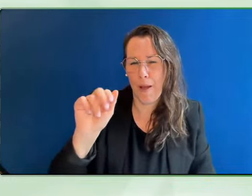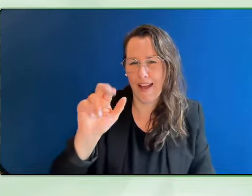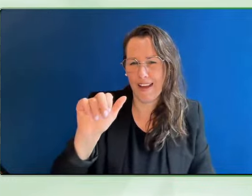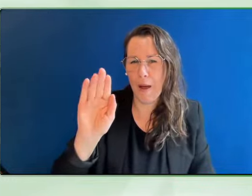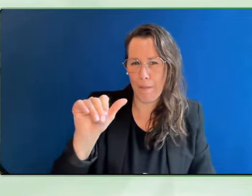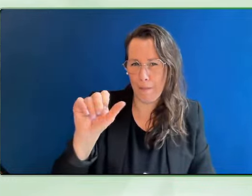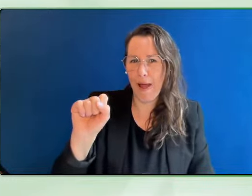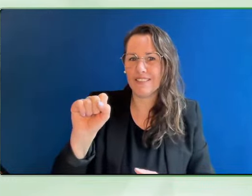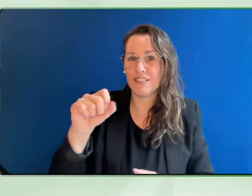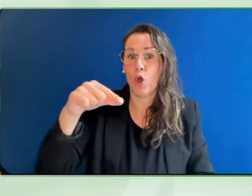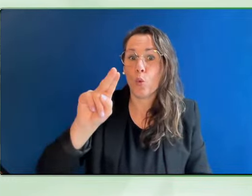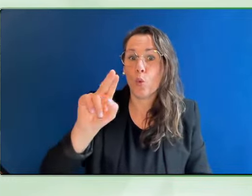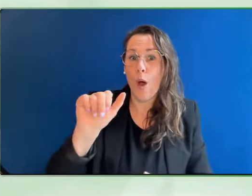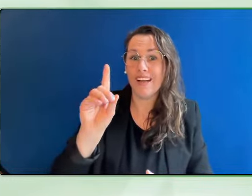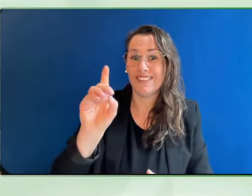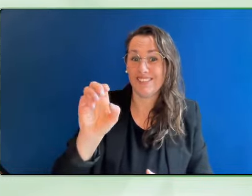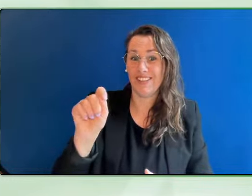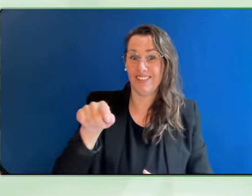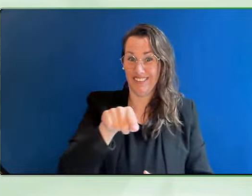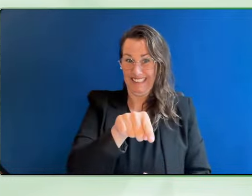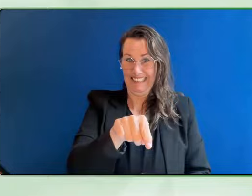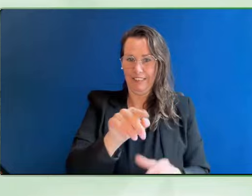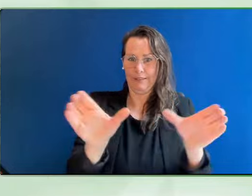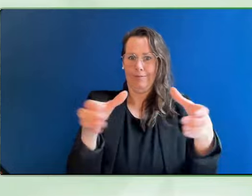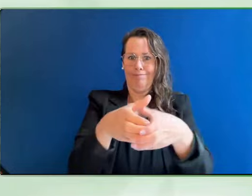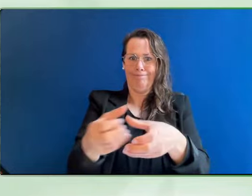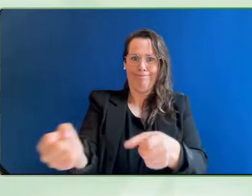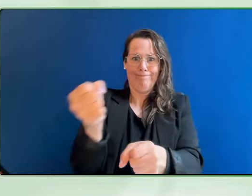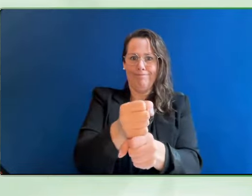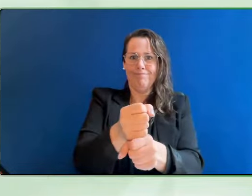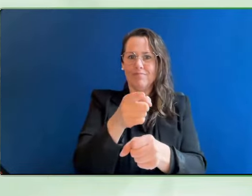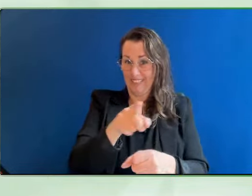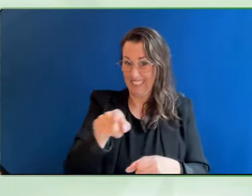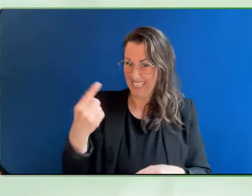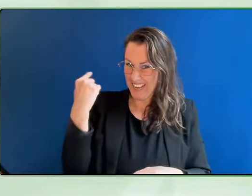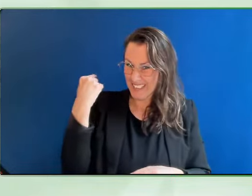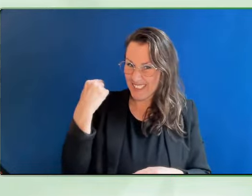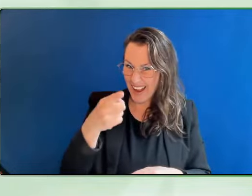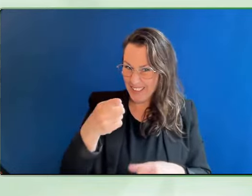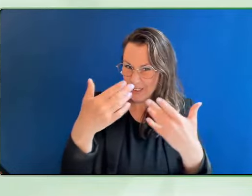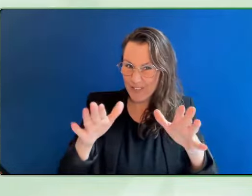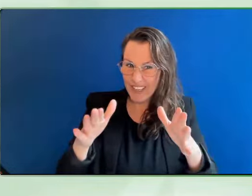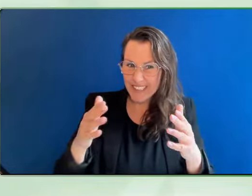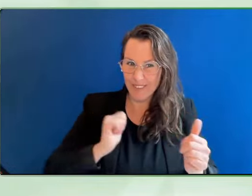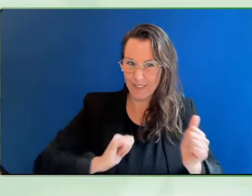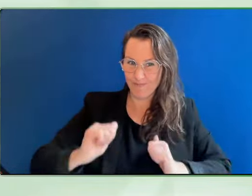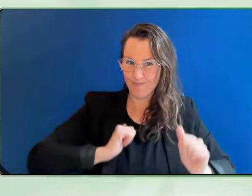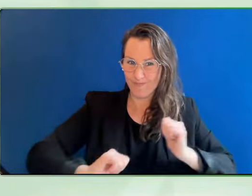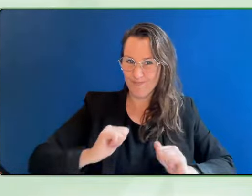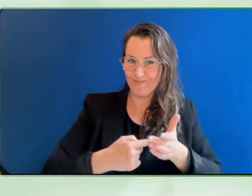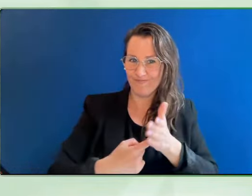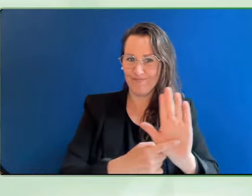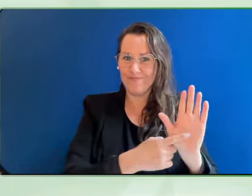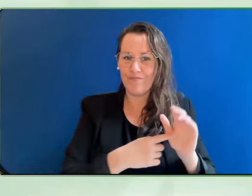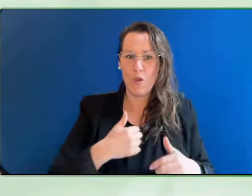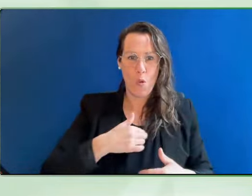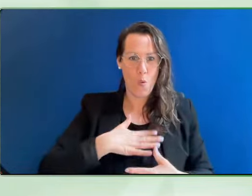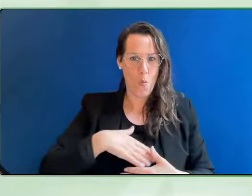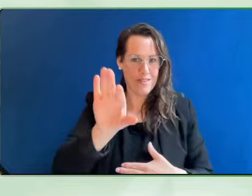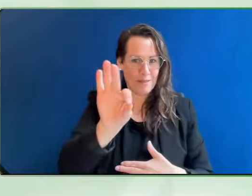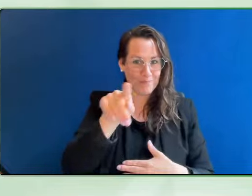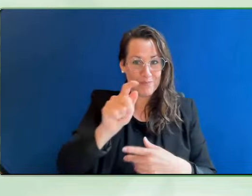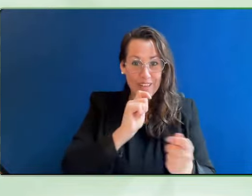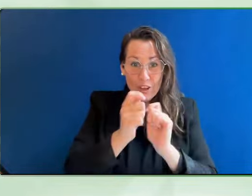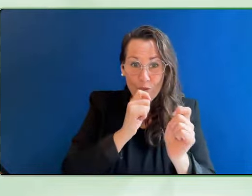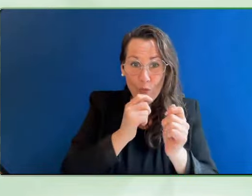arts as an artist with disability? Give us more insights. I would like to welcome everybody as